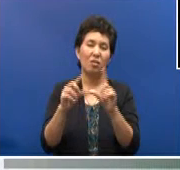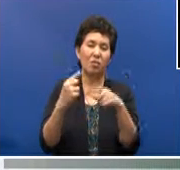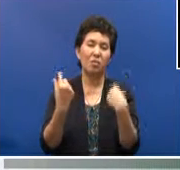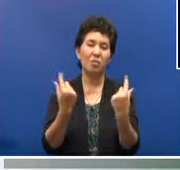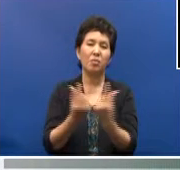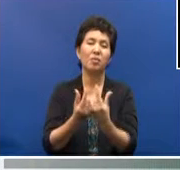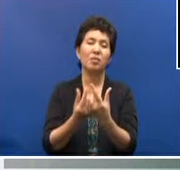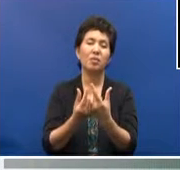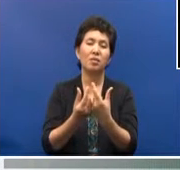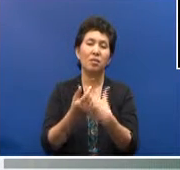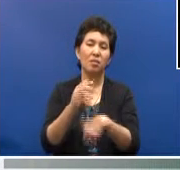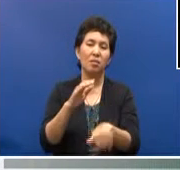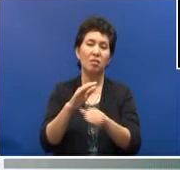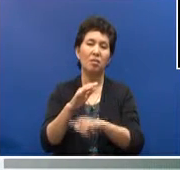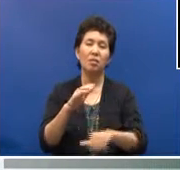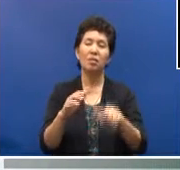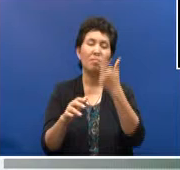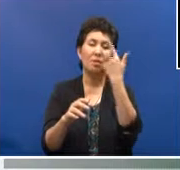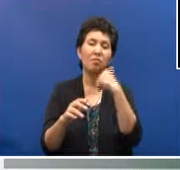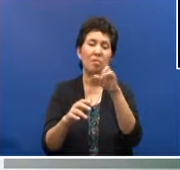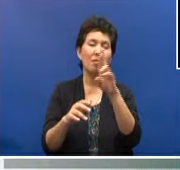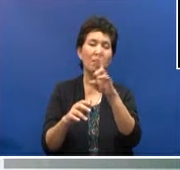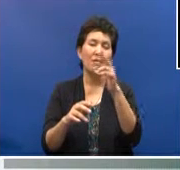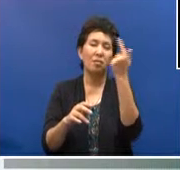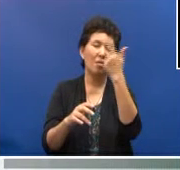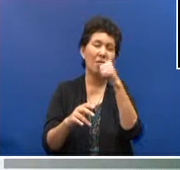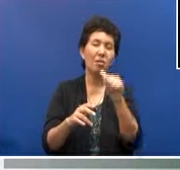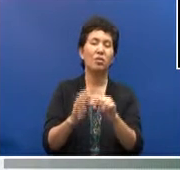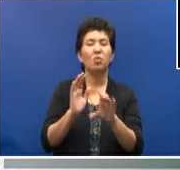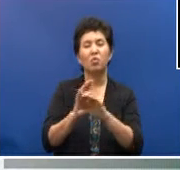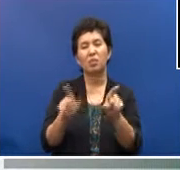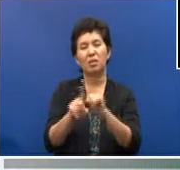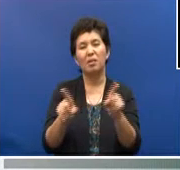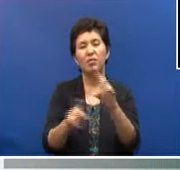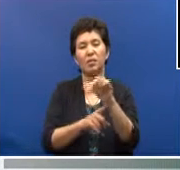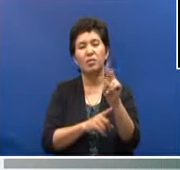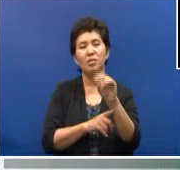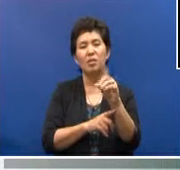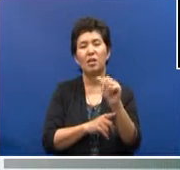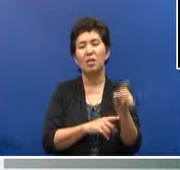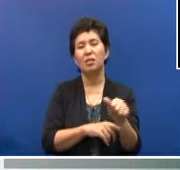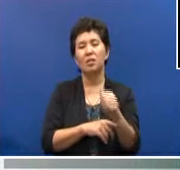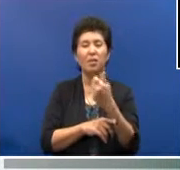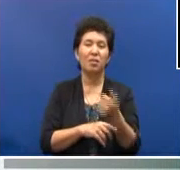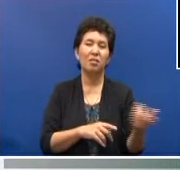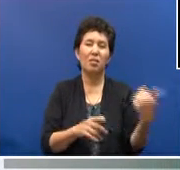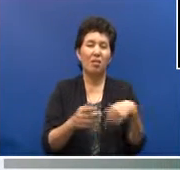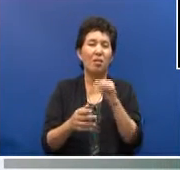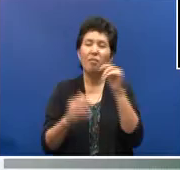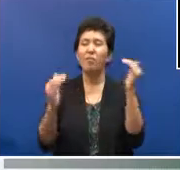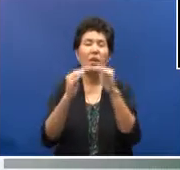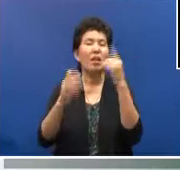groups on the basis of irrelevant criteria such as different gender, race, ethnicity, or